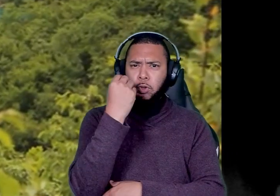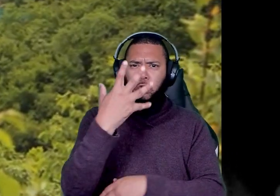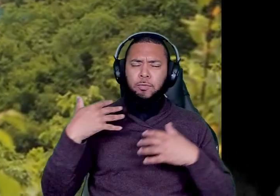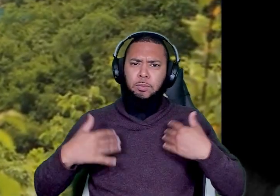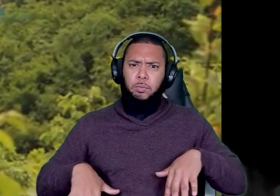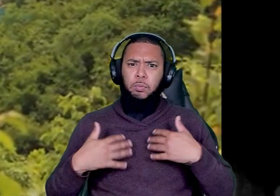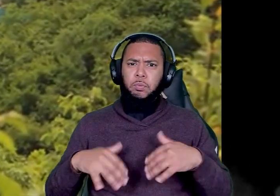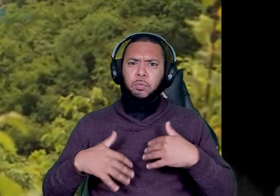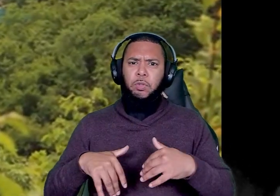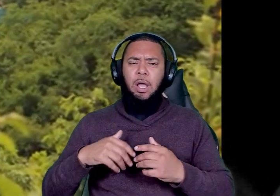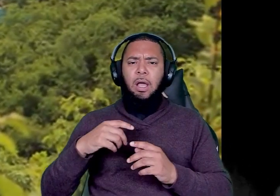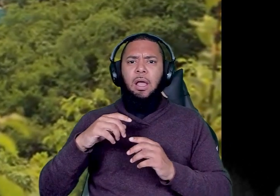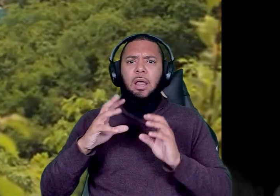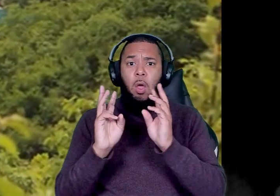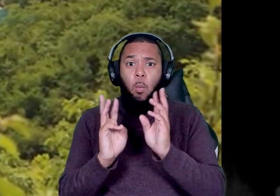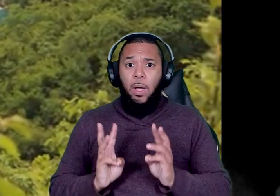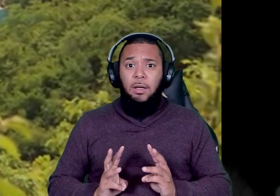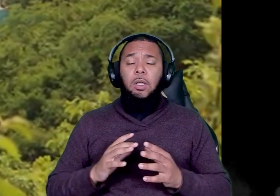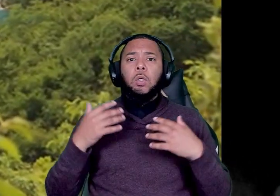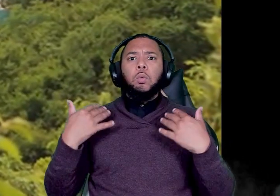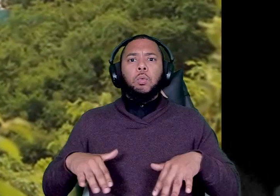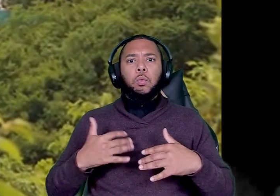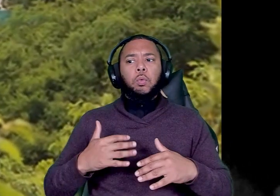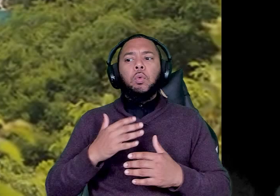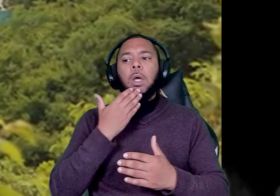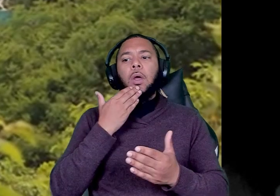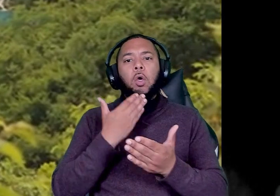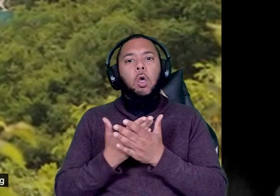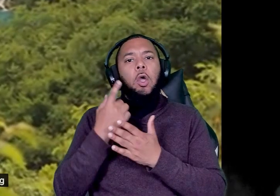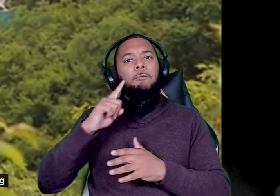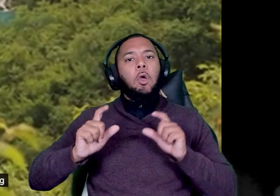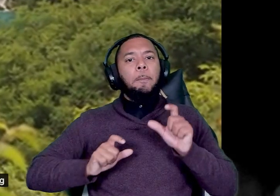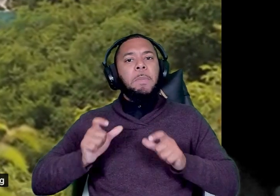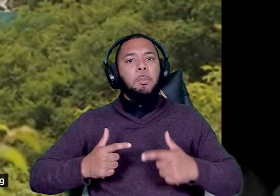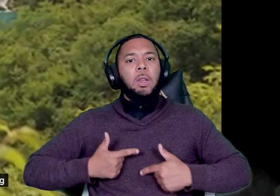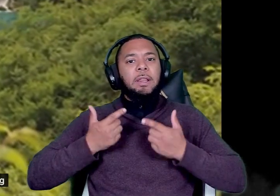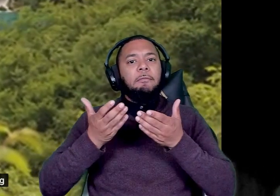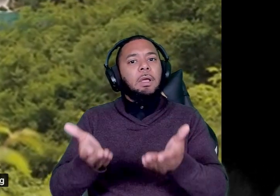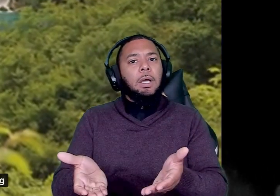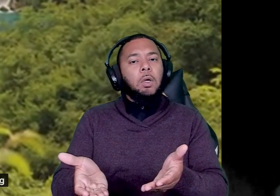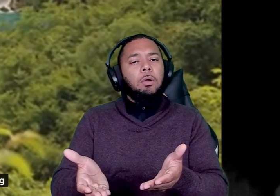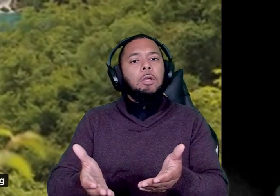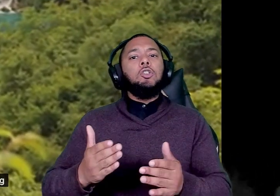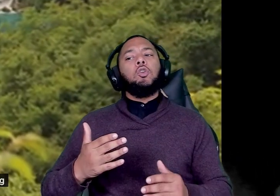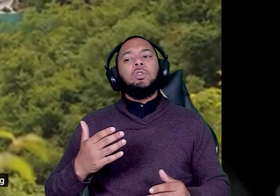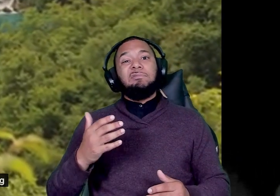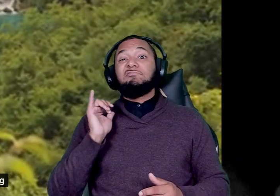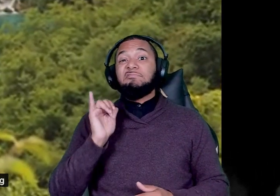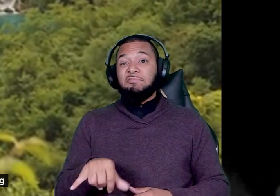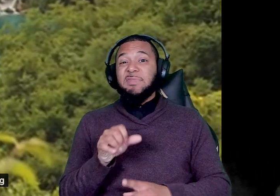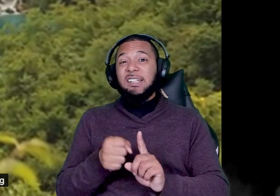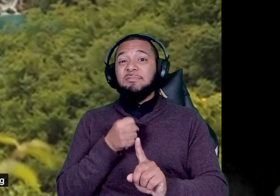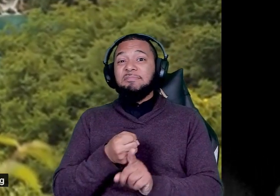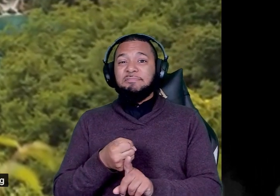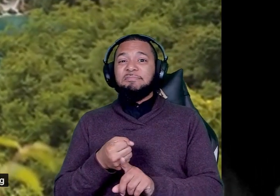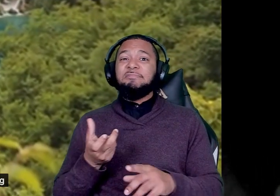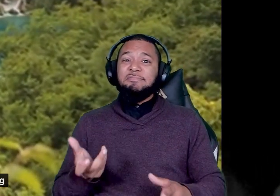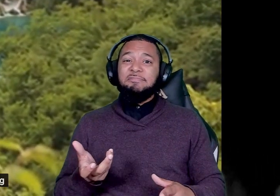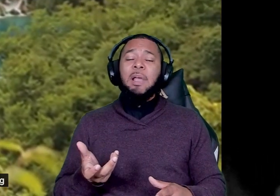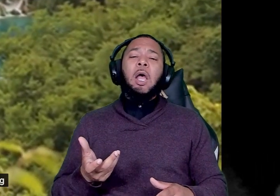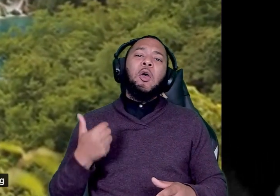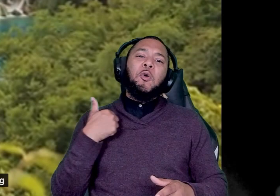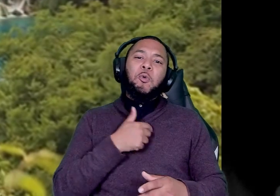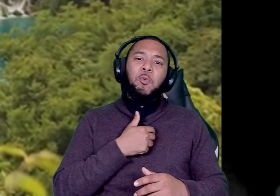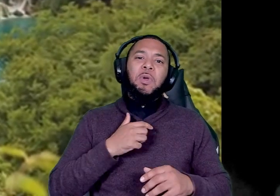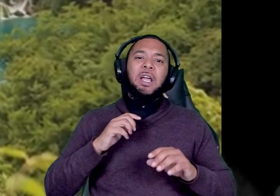and the climate typically is real conducive to human habitation, so that leads us to the issue. Major environmental issues is